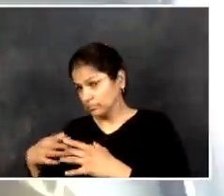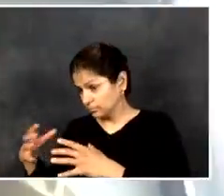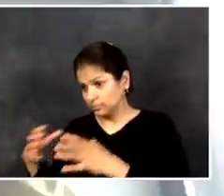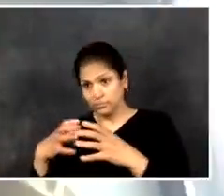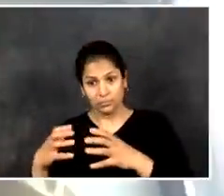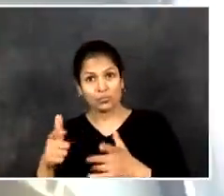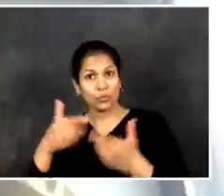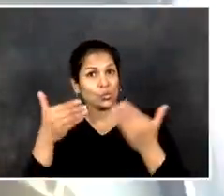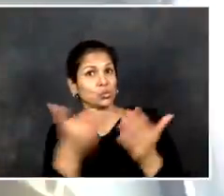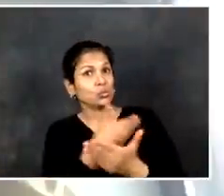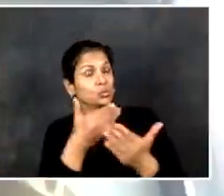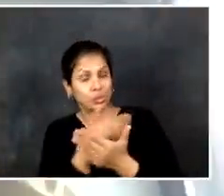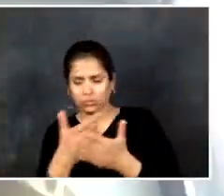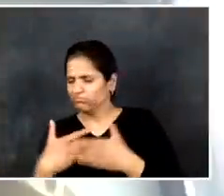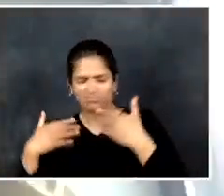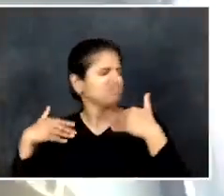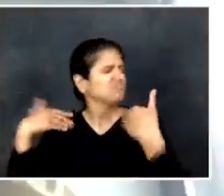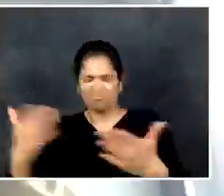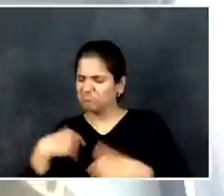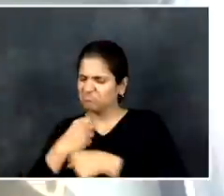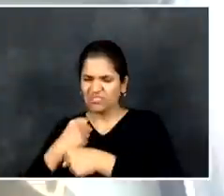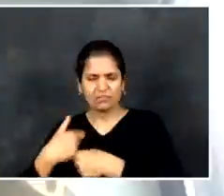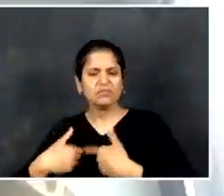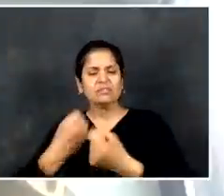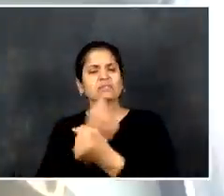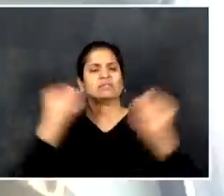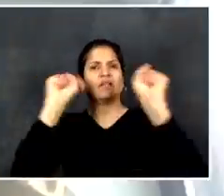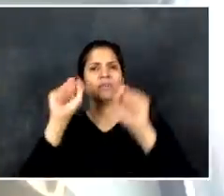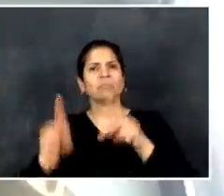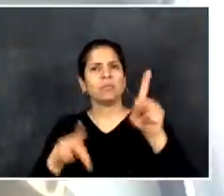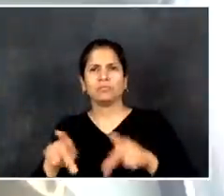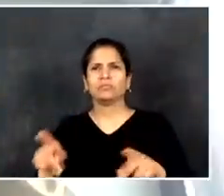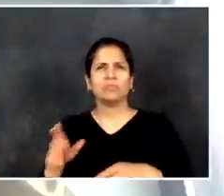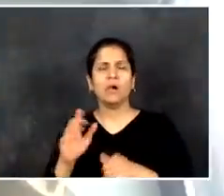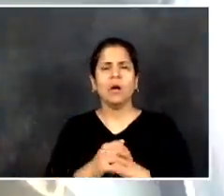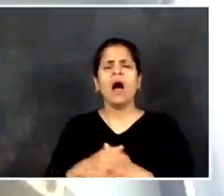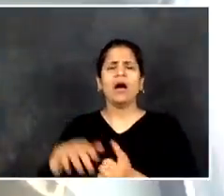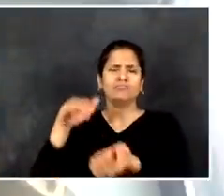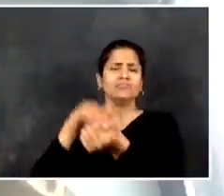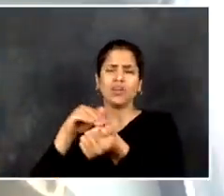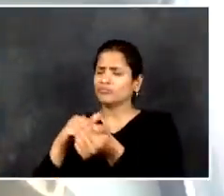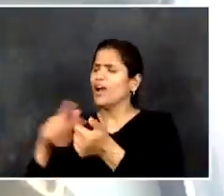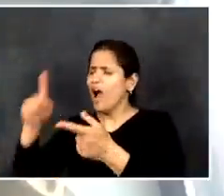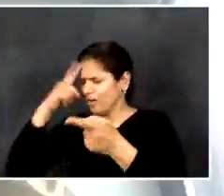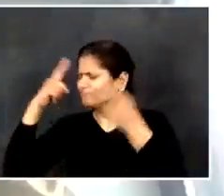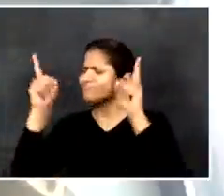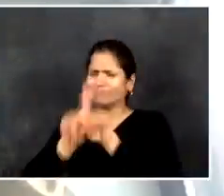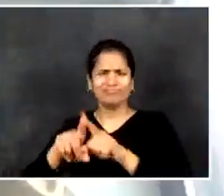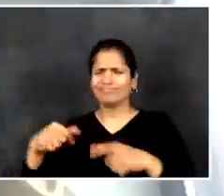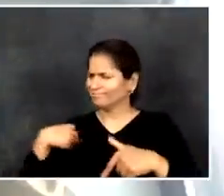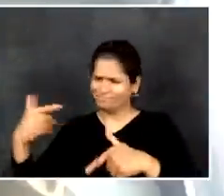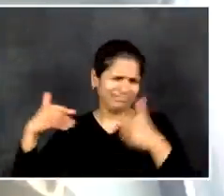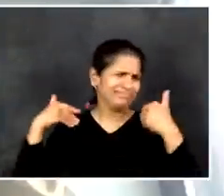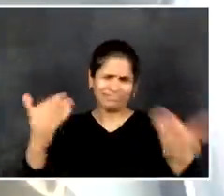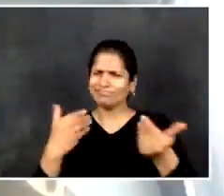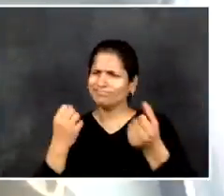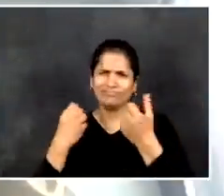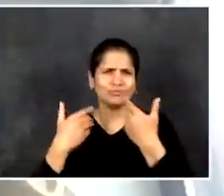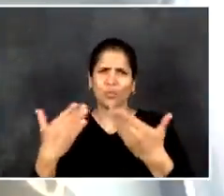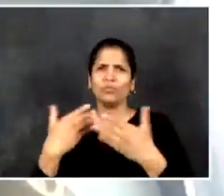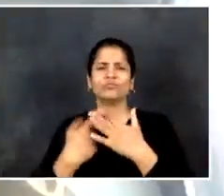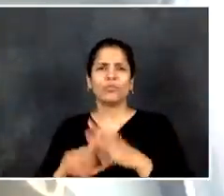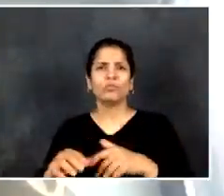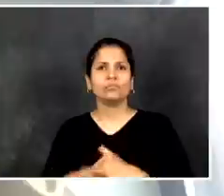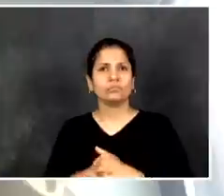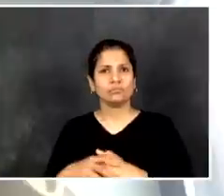the ventilator device. And so that's why I was tremendously relieved when I knew these devices could be put